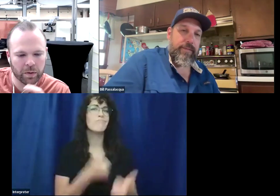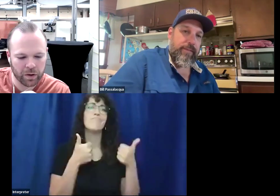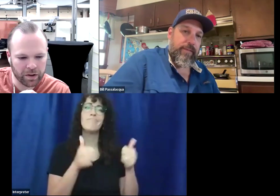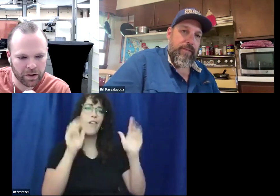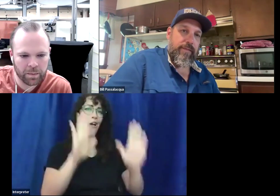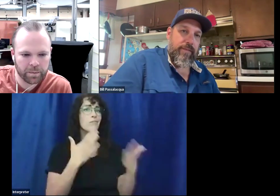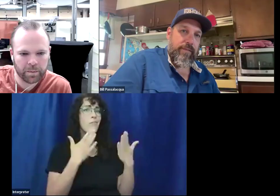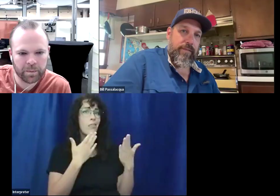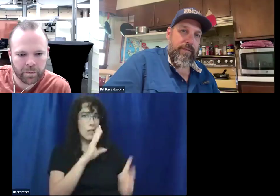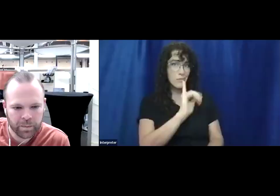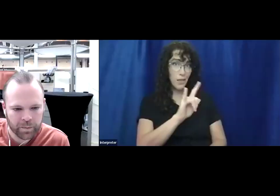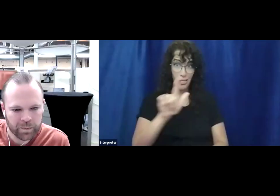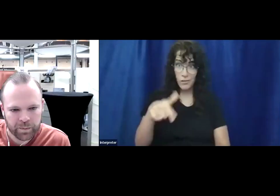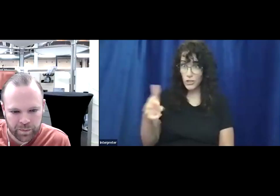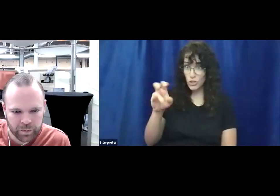Thanks, Bill. Jessica?